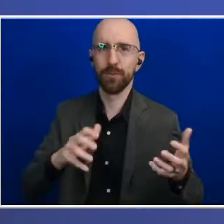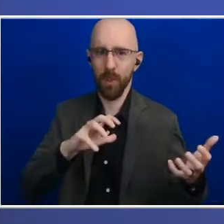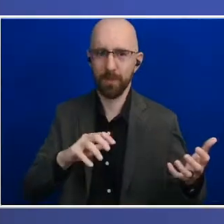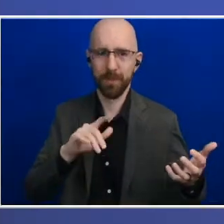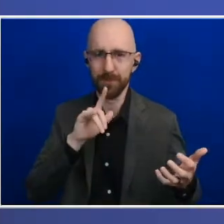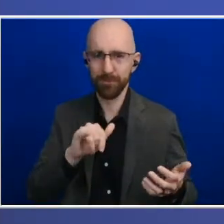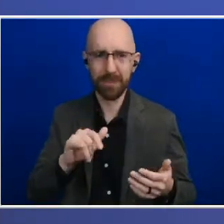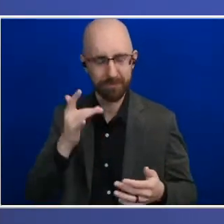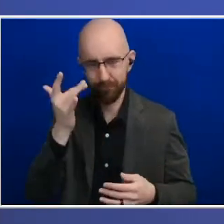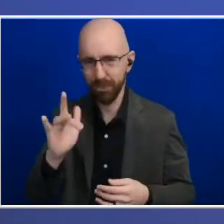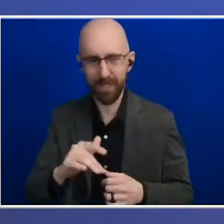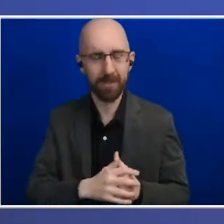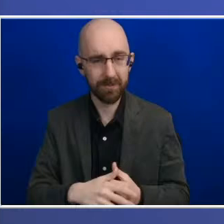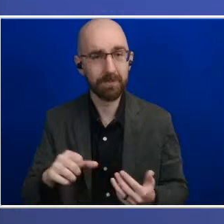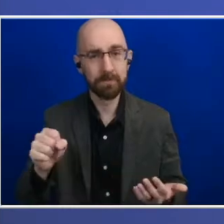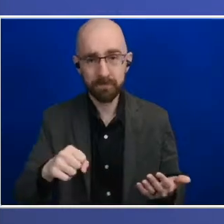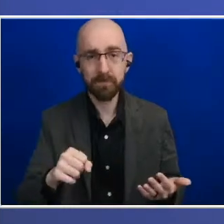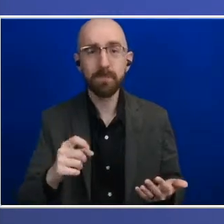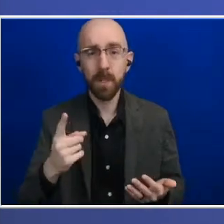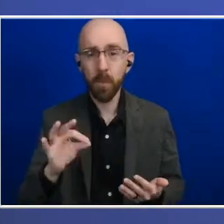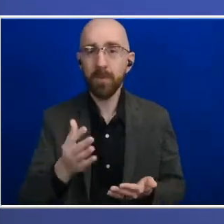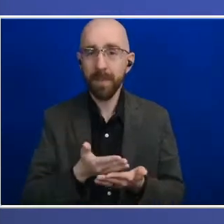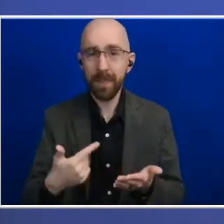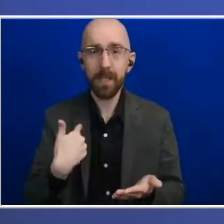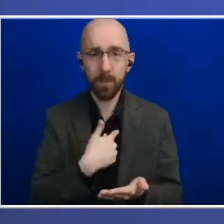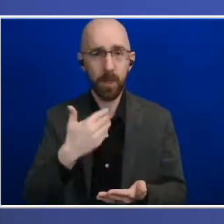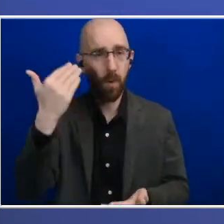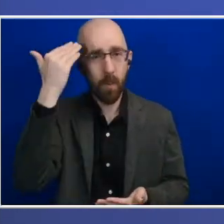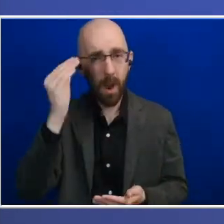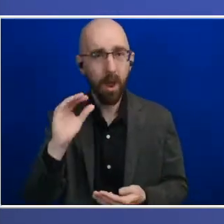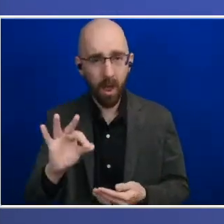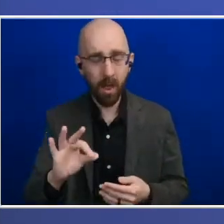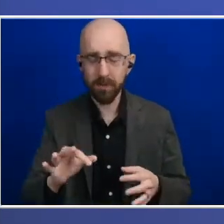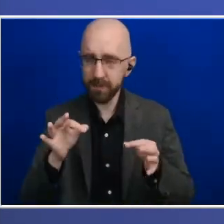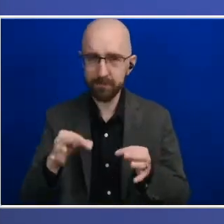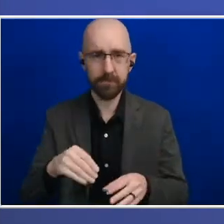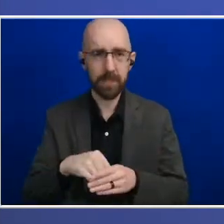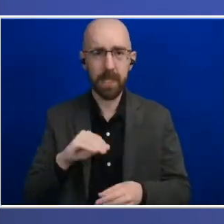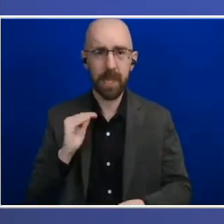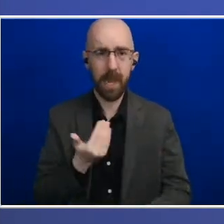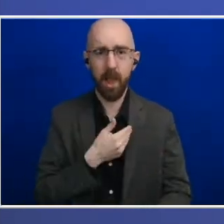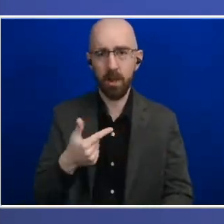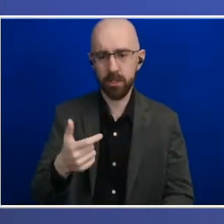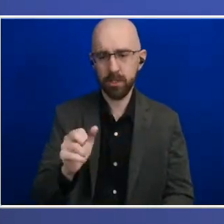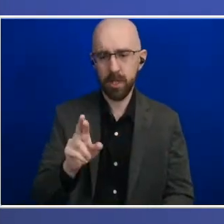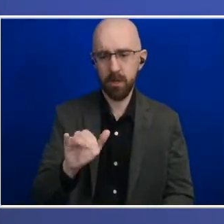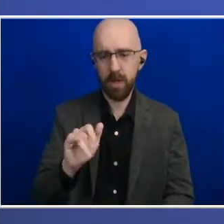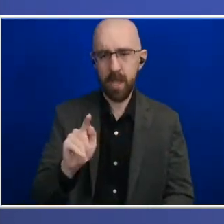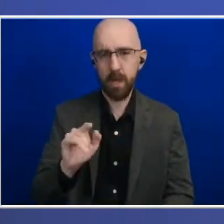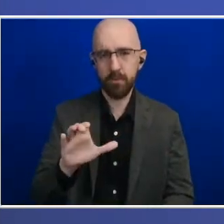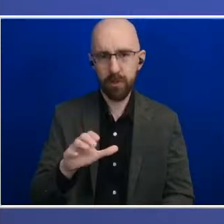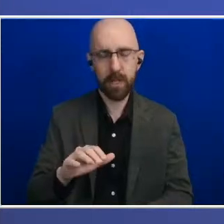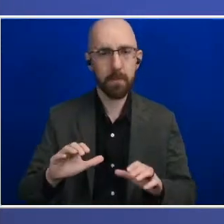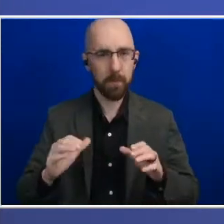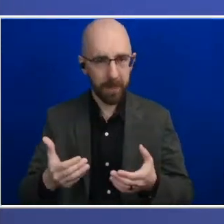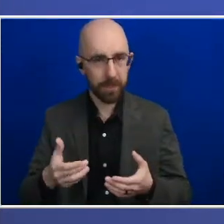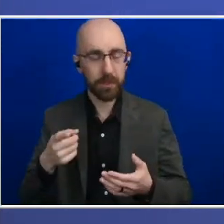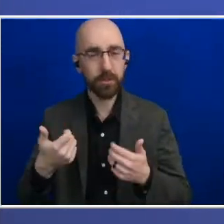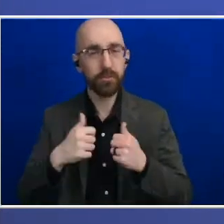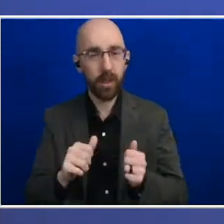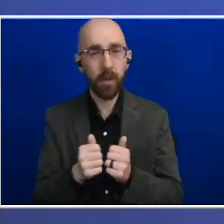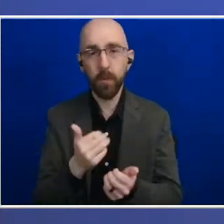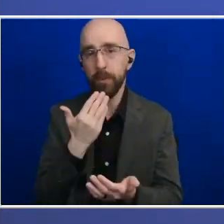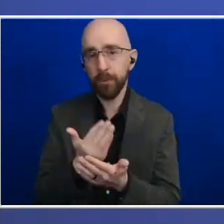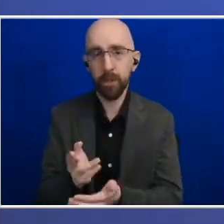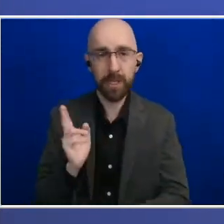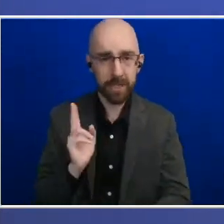one of the things that we do, we're keenly aware of, certainly in our geriatric population, is to try with a good history and some